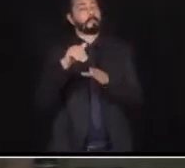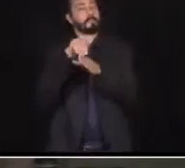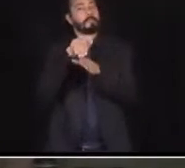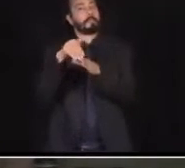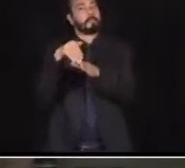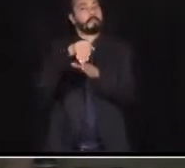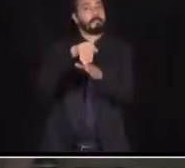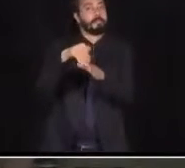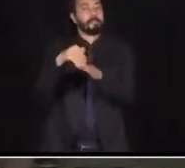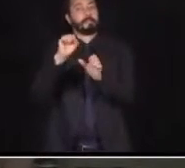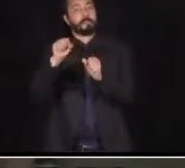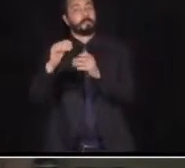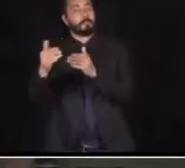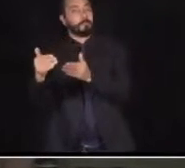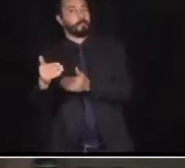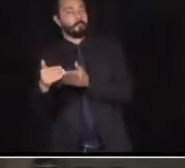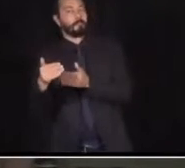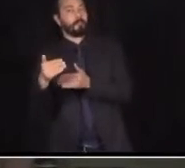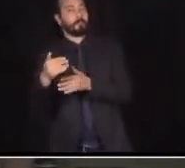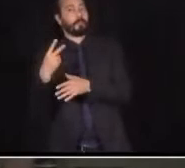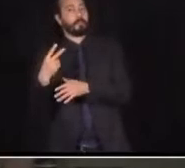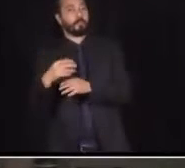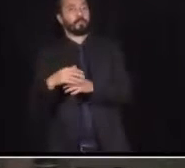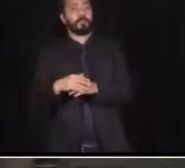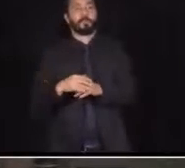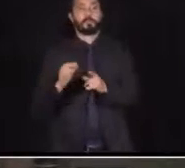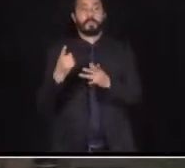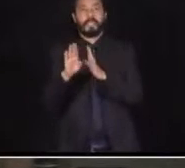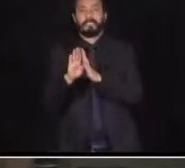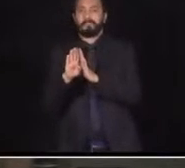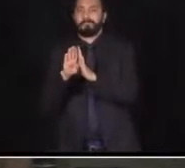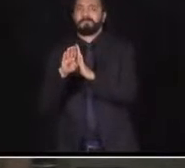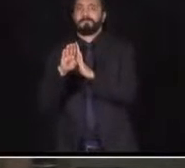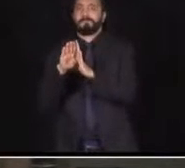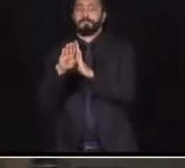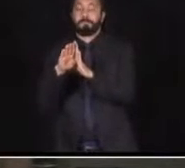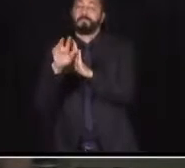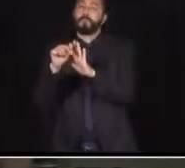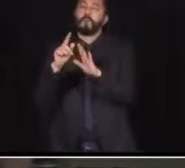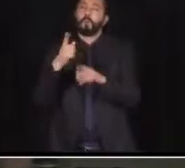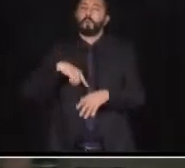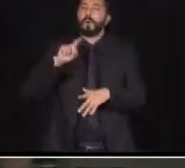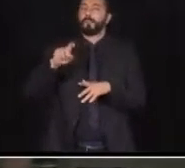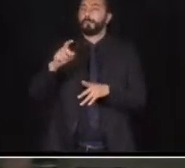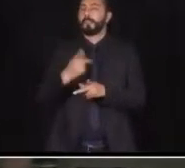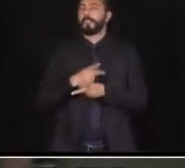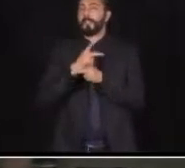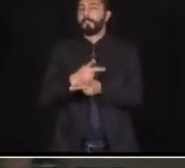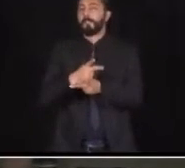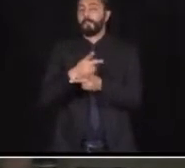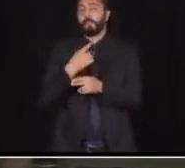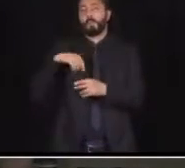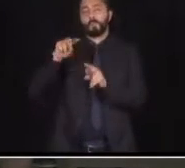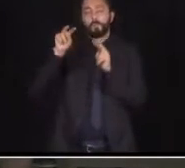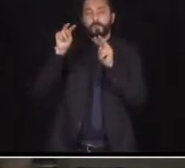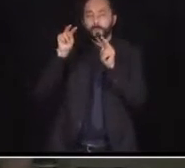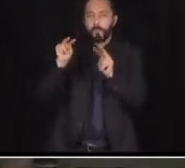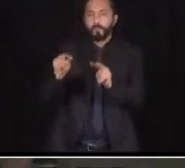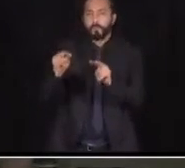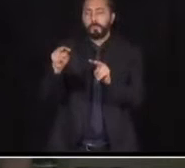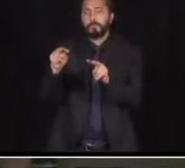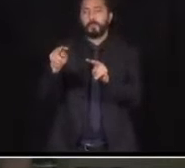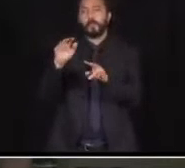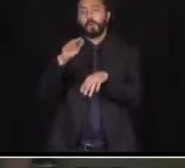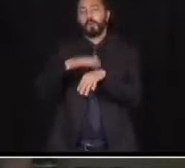Sorry, and they've been teetering for a little while. And so we just got to be careful. So we're keeping an eye, a very close eye